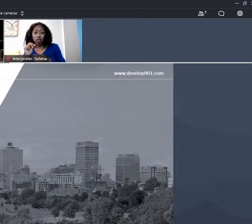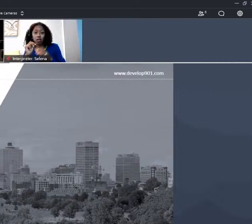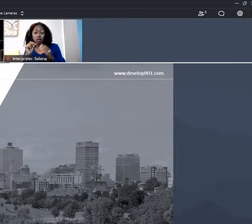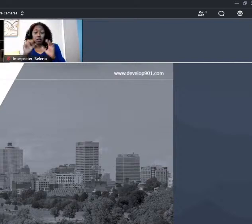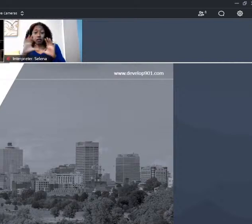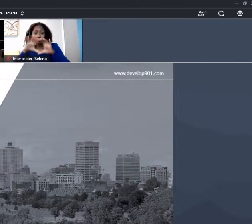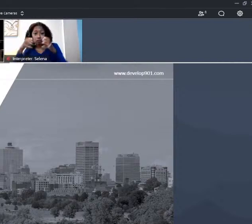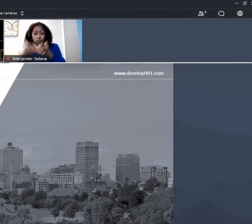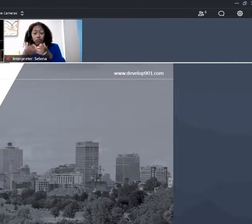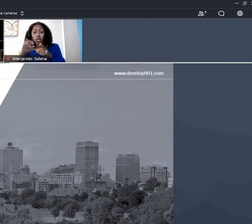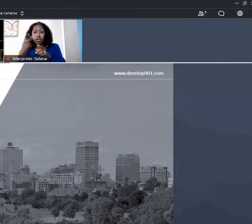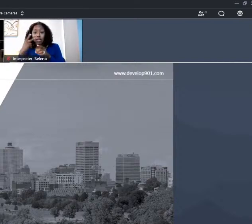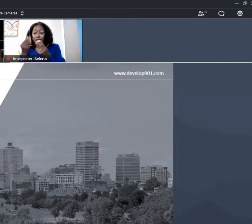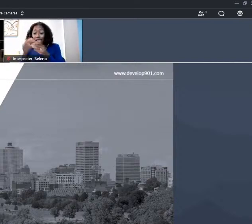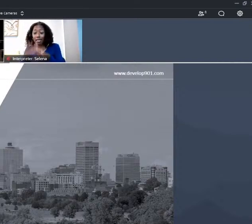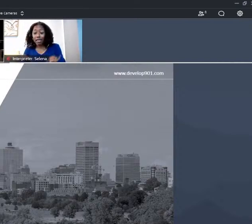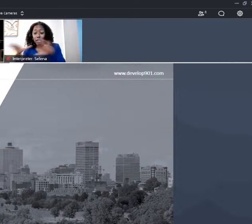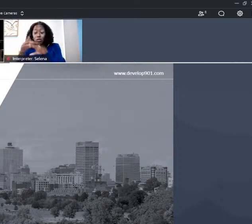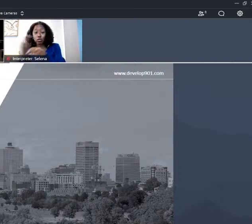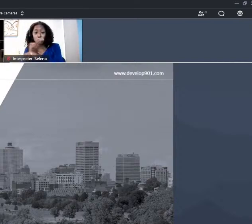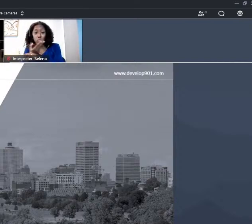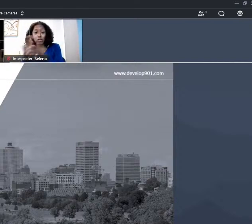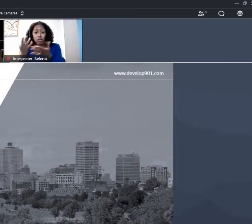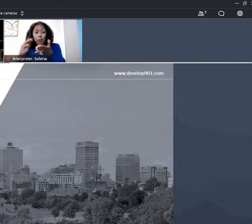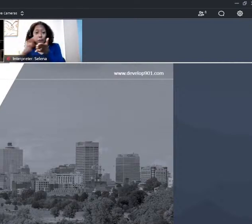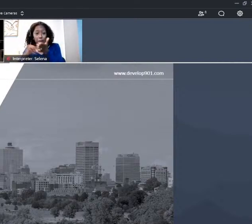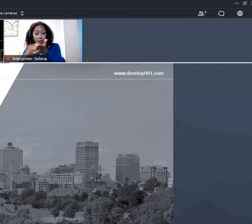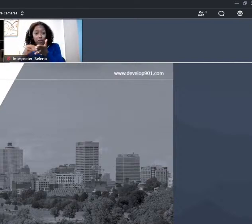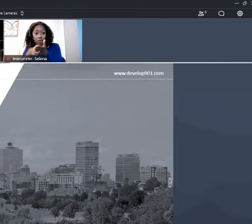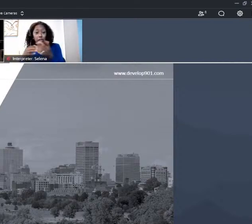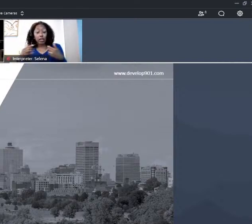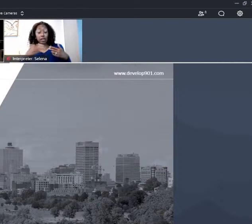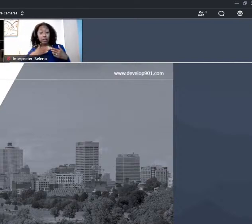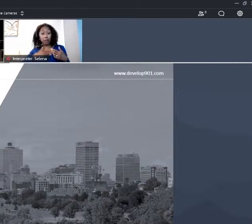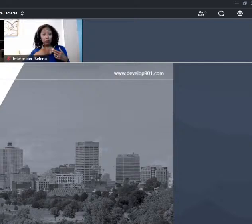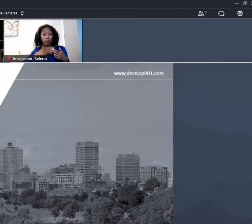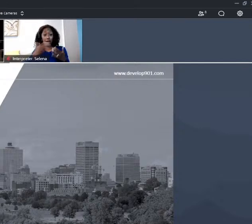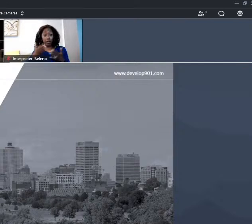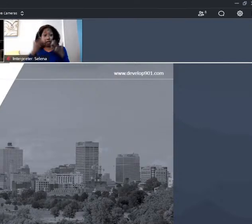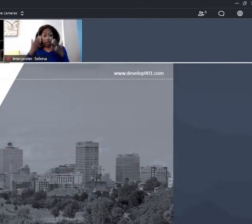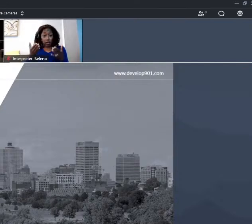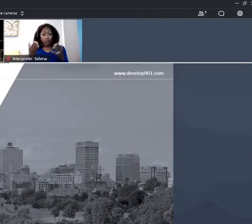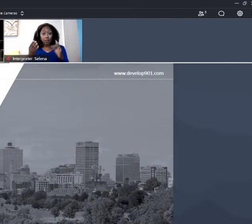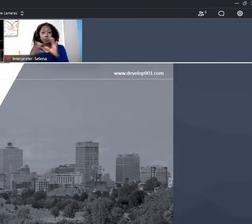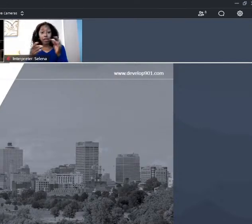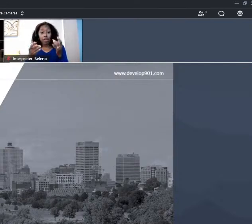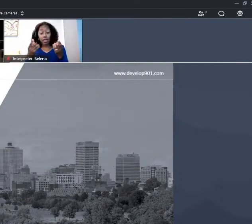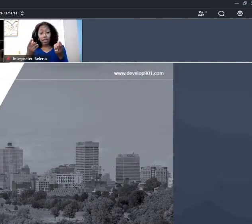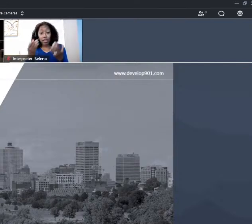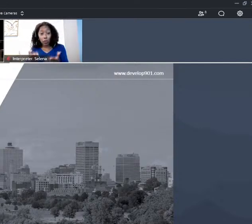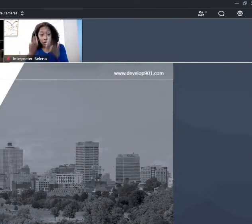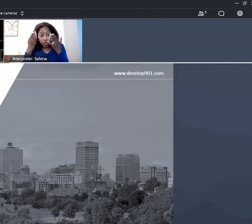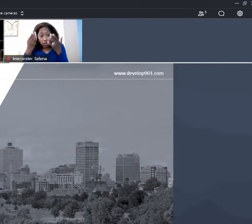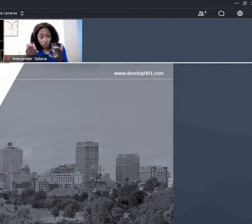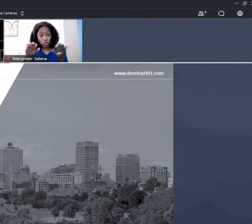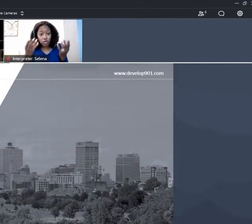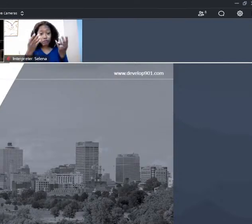comprehensive look at land use throughout the city of Memphis. It's my intent to ratify that resolution this evening.